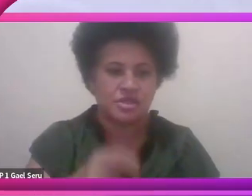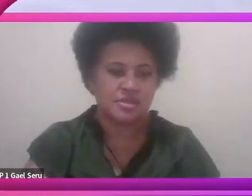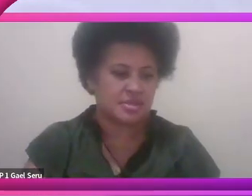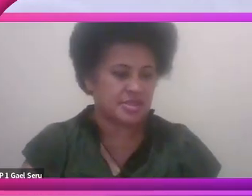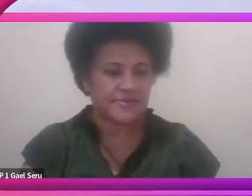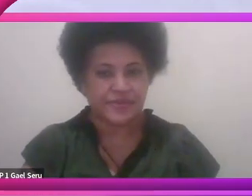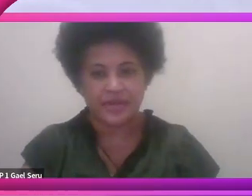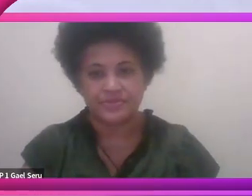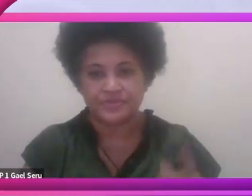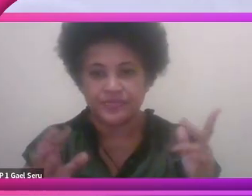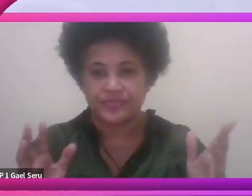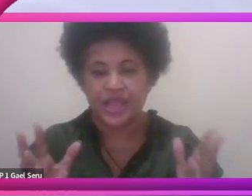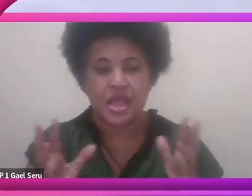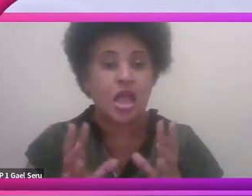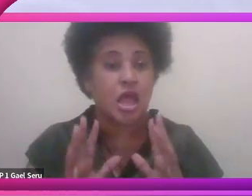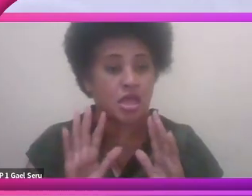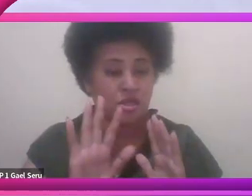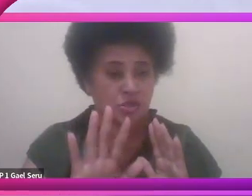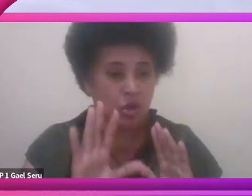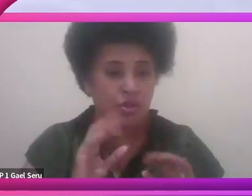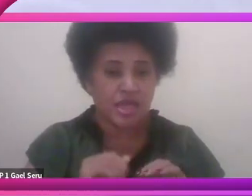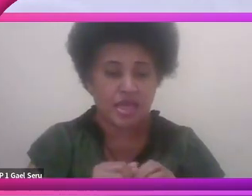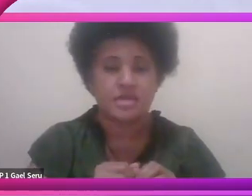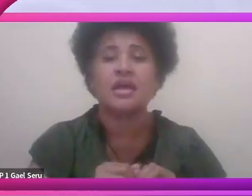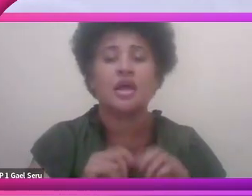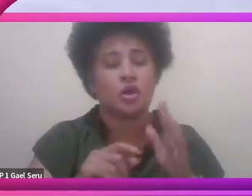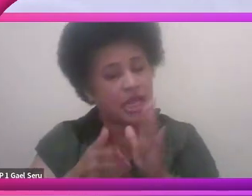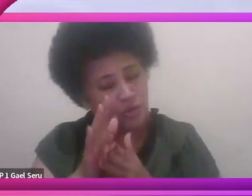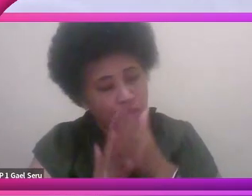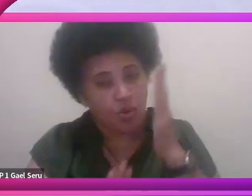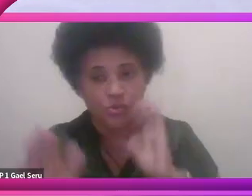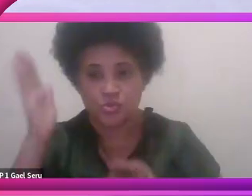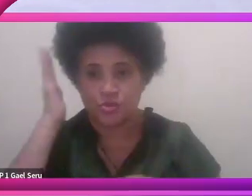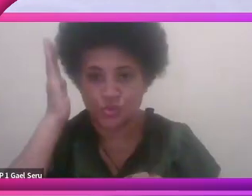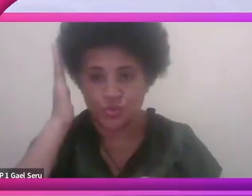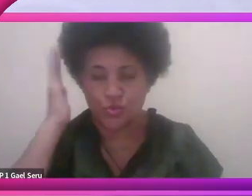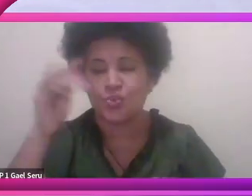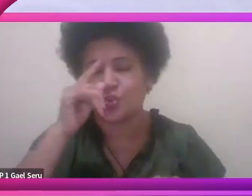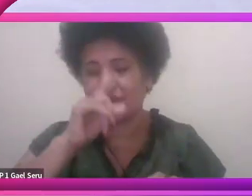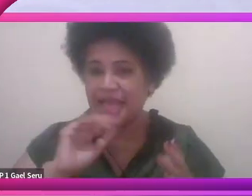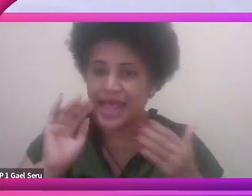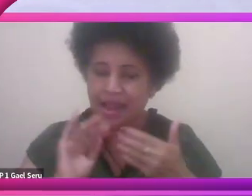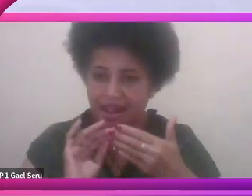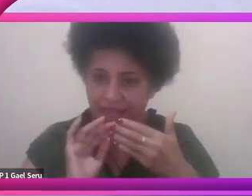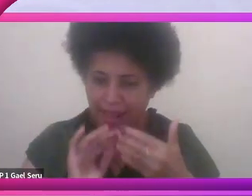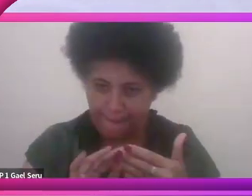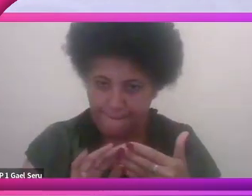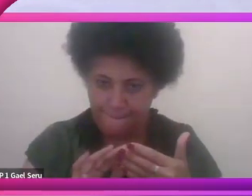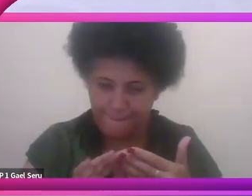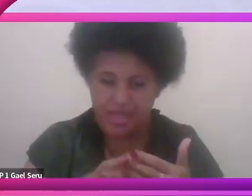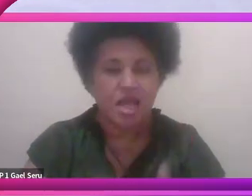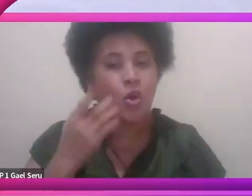to school and things like that, empower them, help them to go through this while they're not ready for pregnancy.